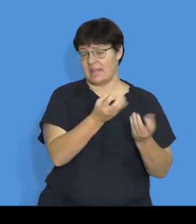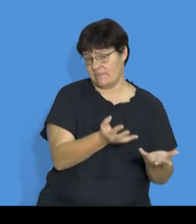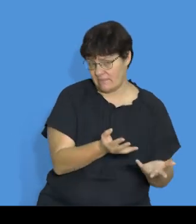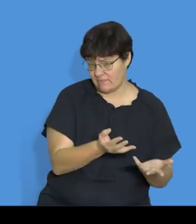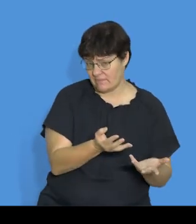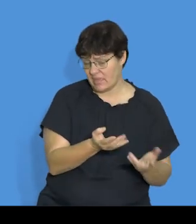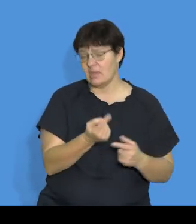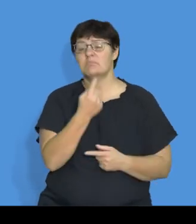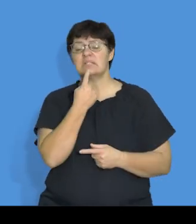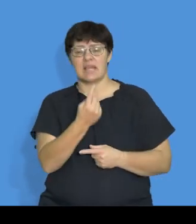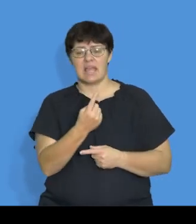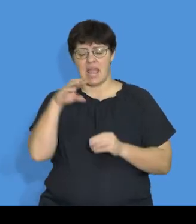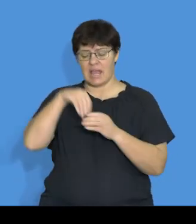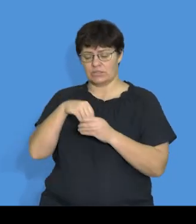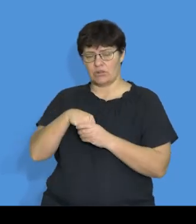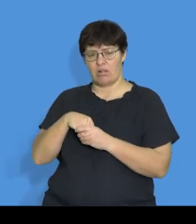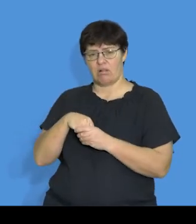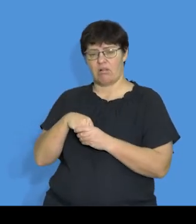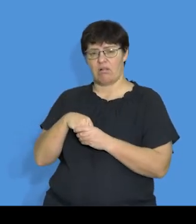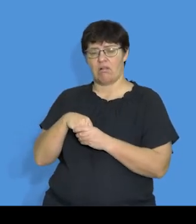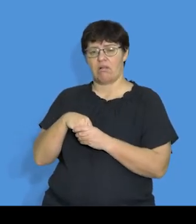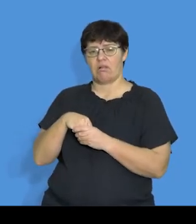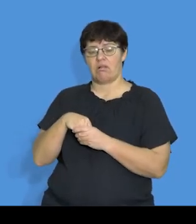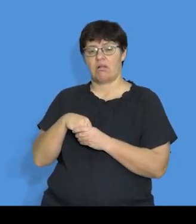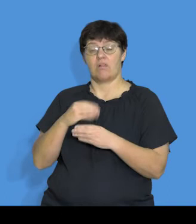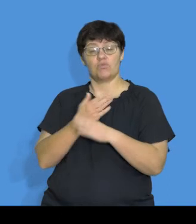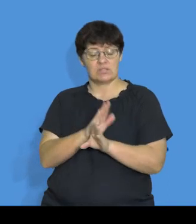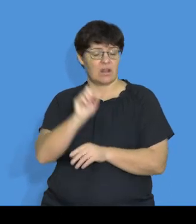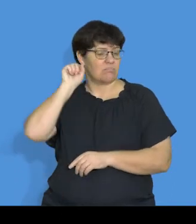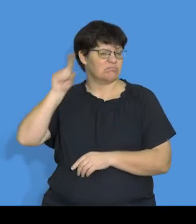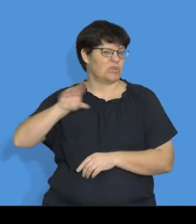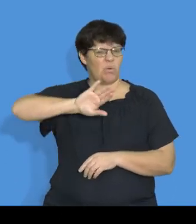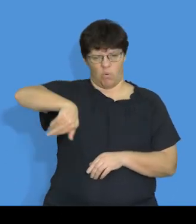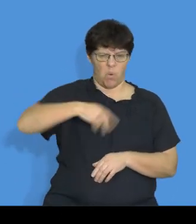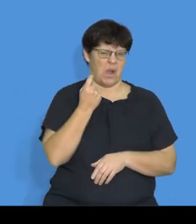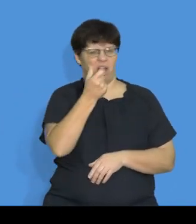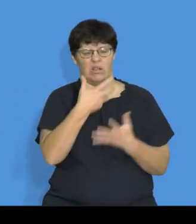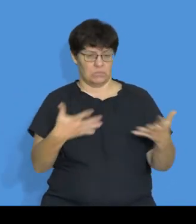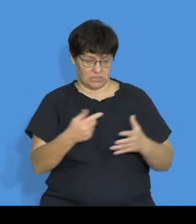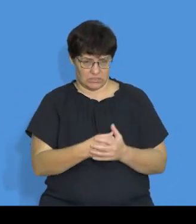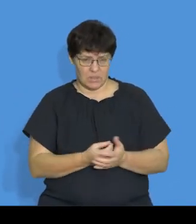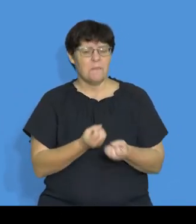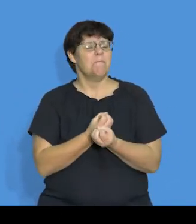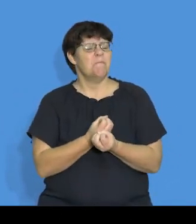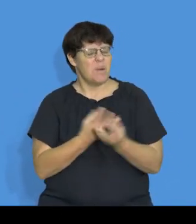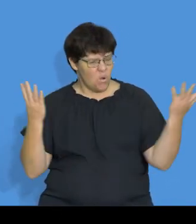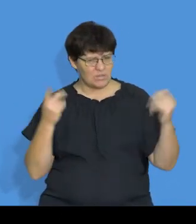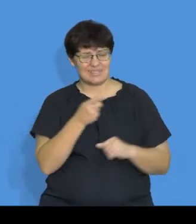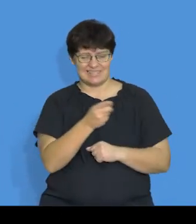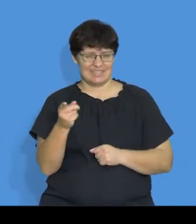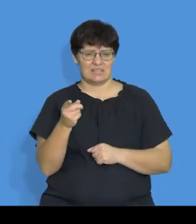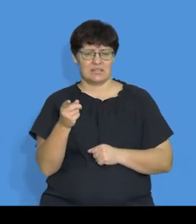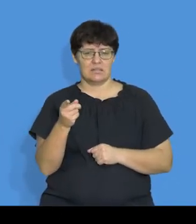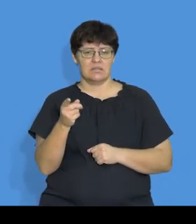then say internal resistance can be ignored or is negligible. So in most cases, or in some cases, if